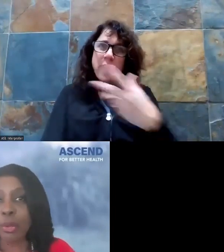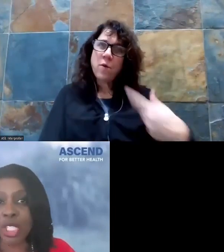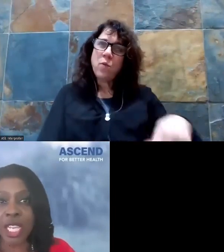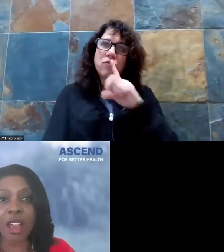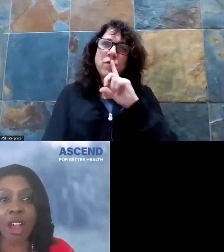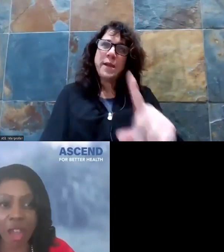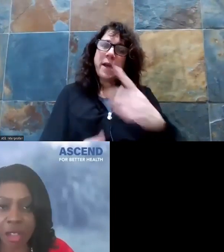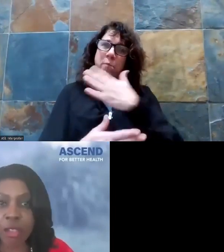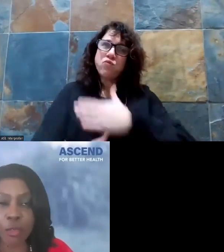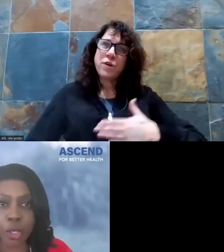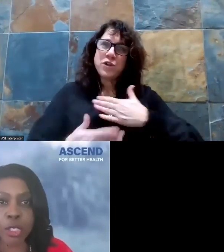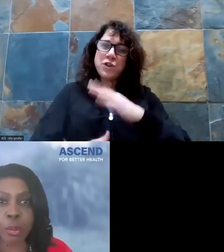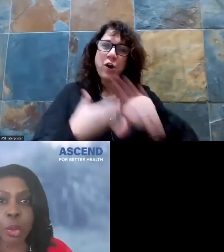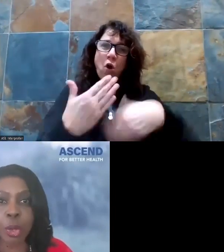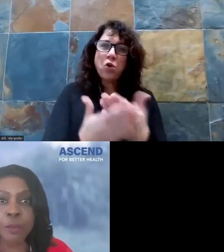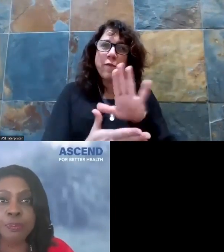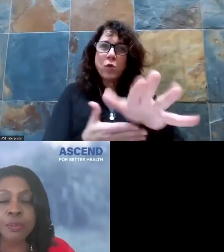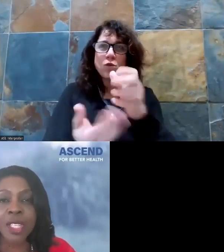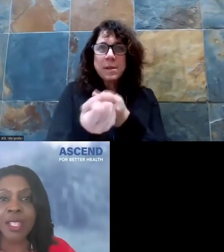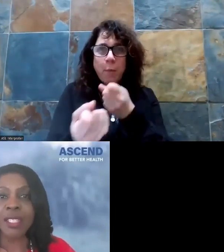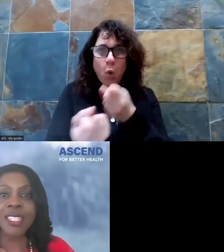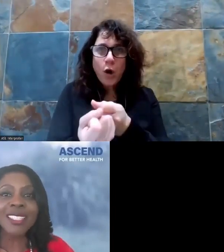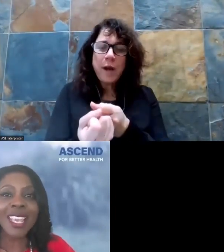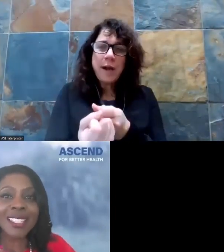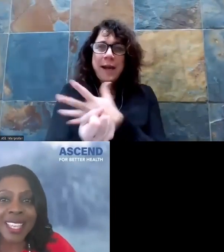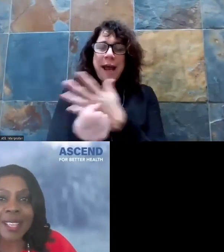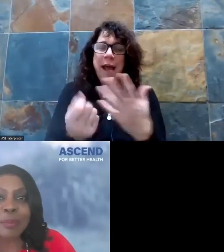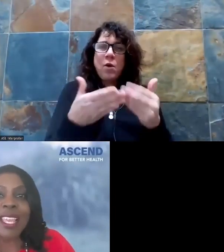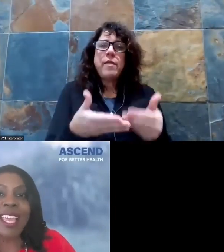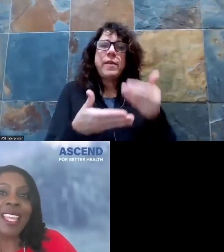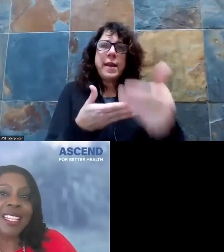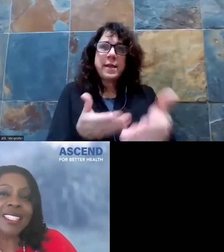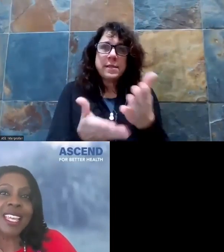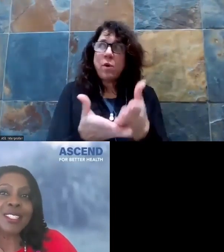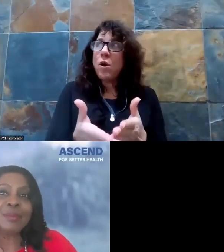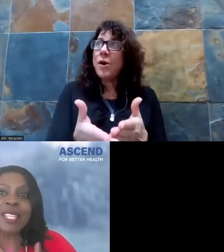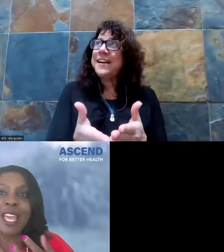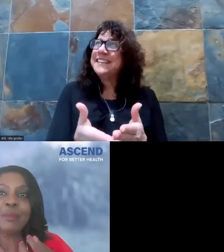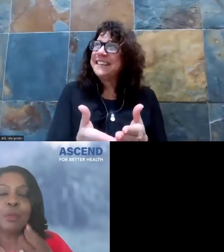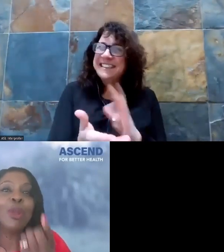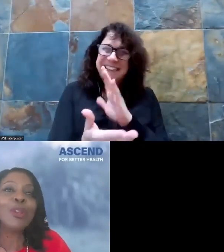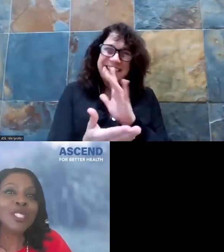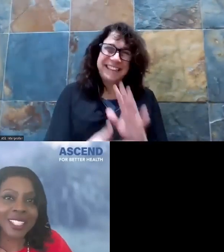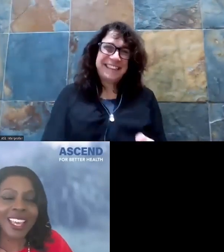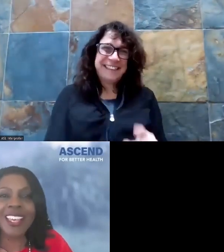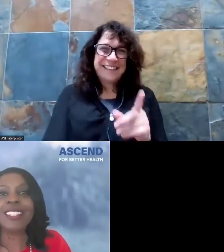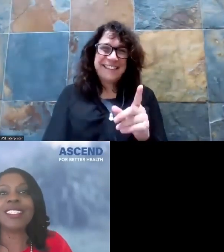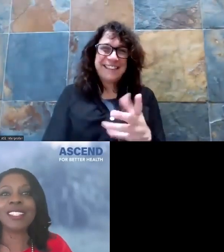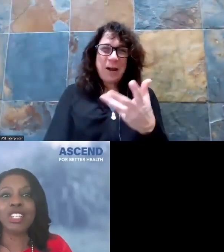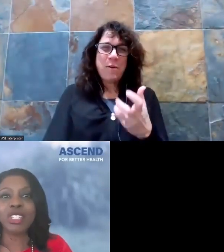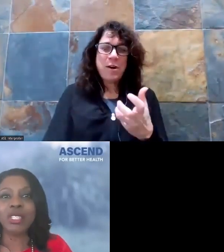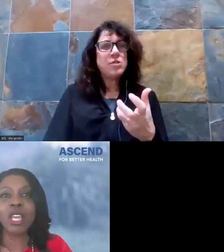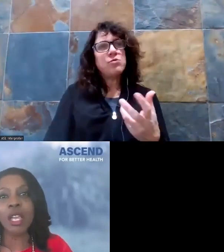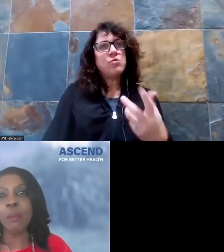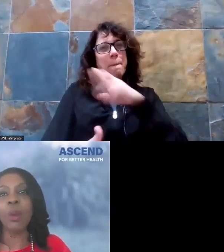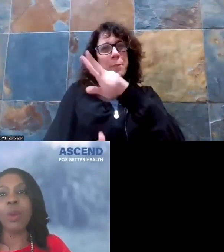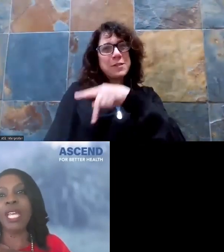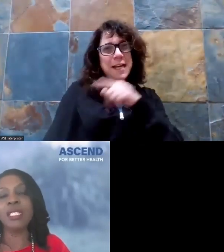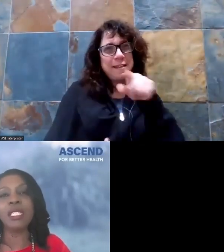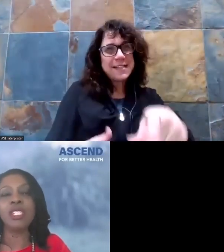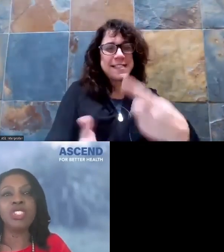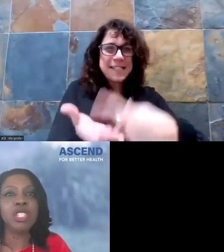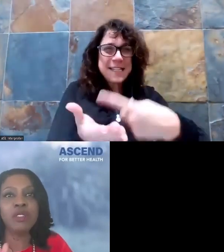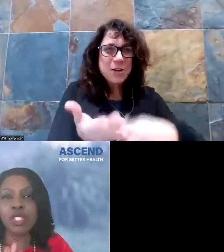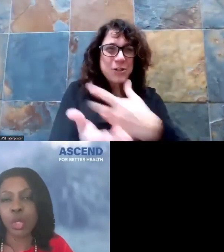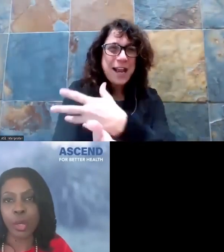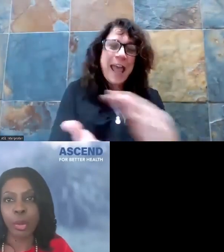greatly appreciate all of your support. Now, in this next segment, I'd like to take some time to personalize the discussion. Talk about why